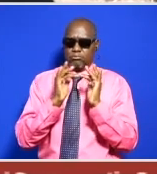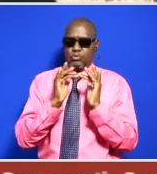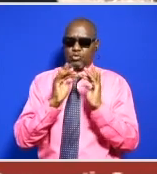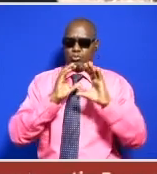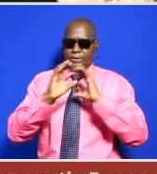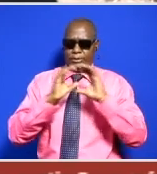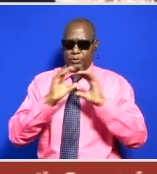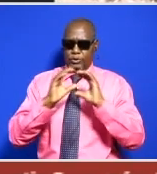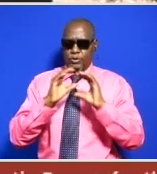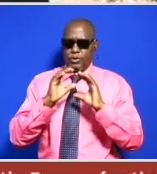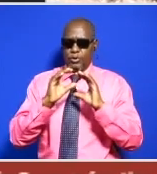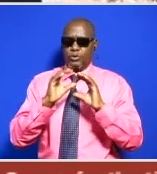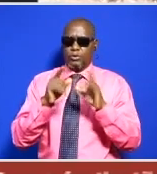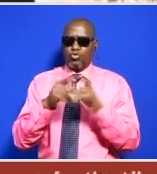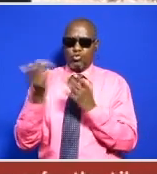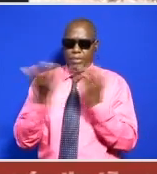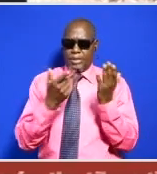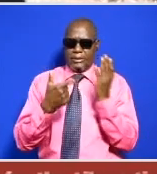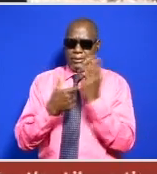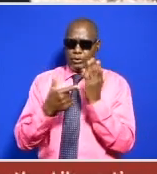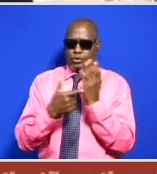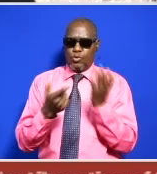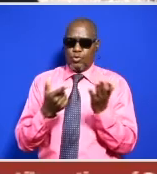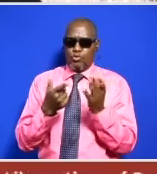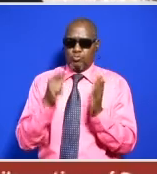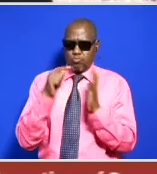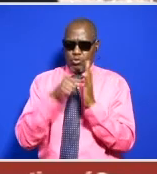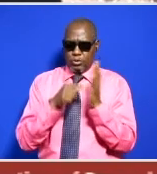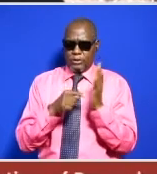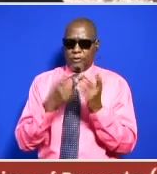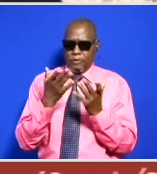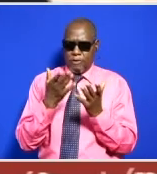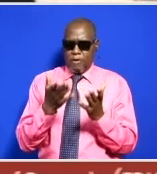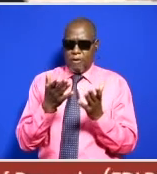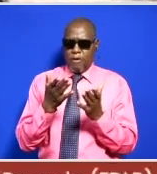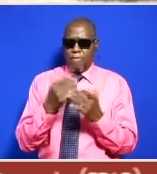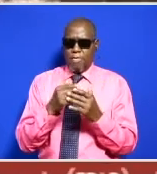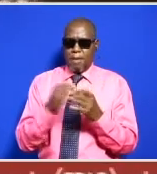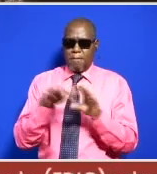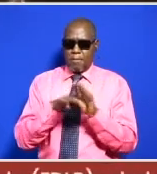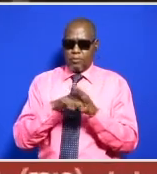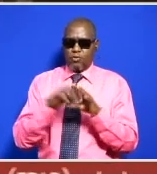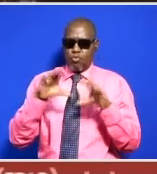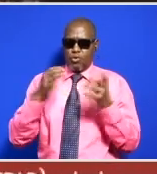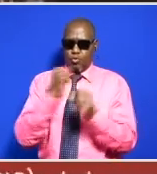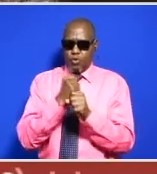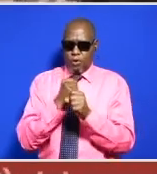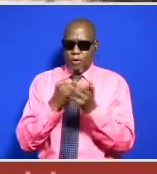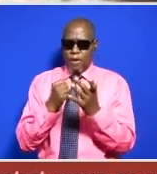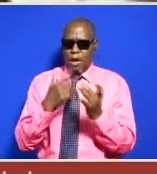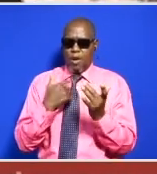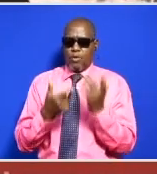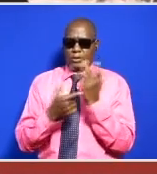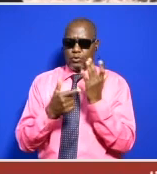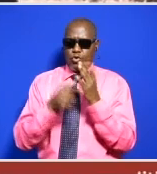infrastructure to bridge the digital divide and impact lives of the members of the communities we operate in. Our digital community